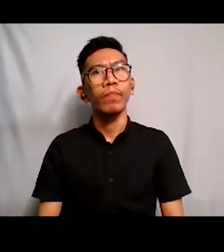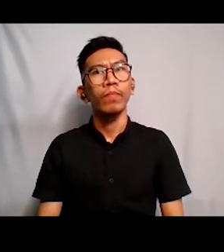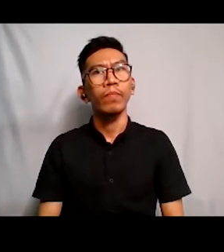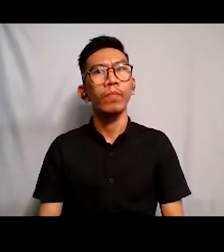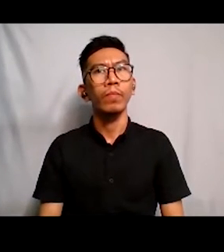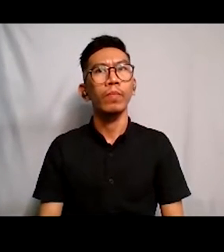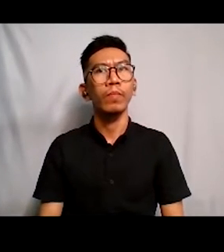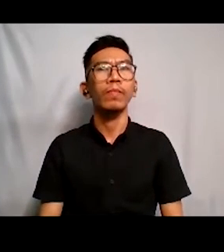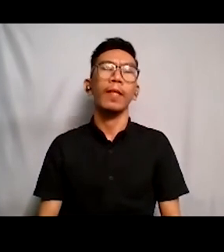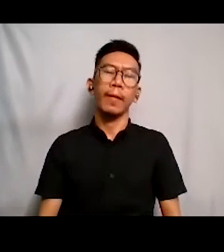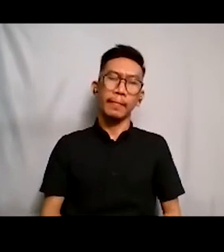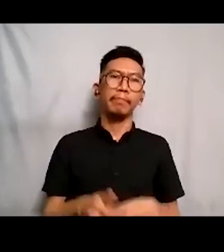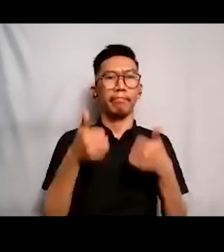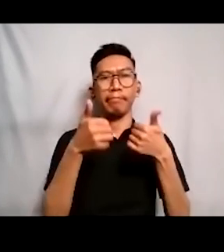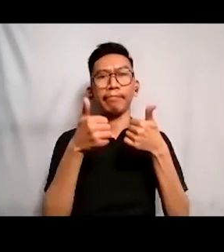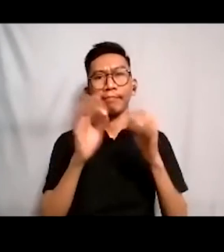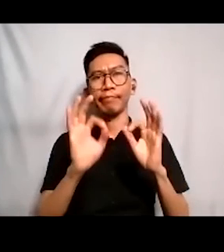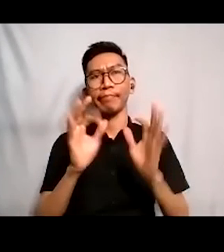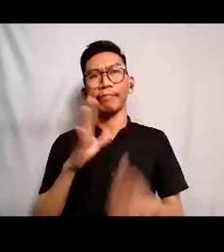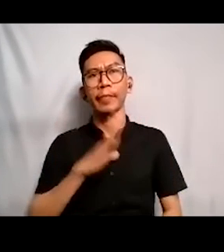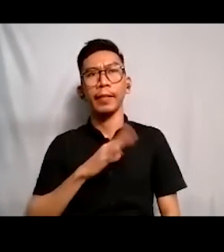Okay, that's fine.